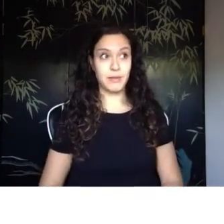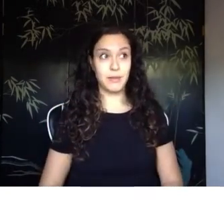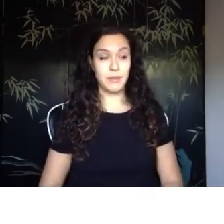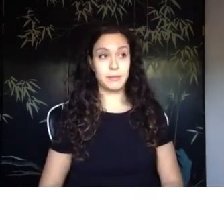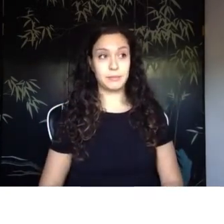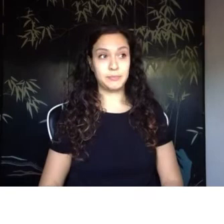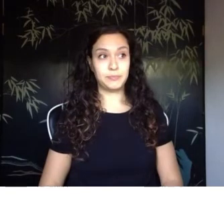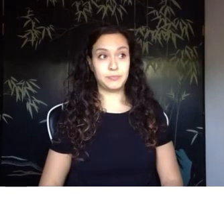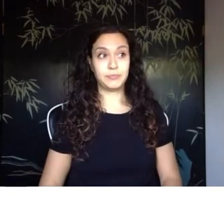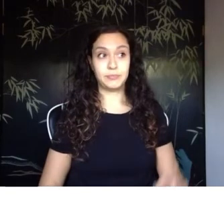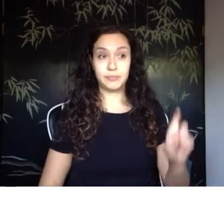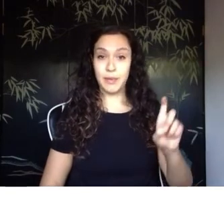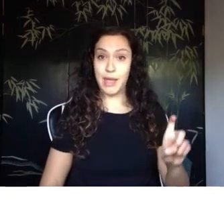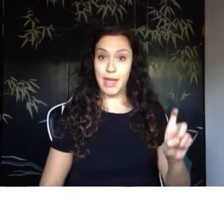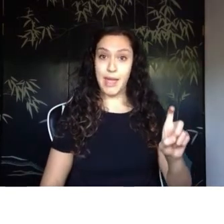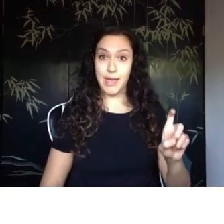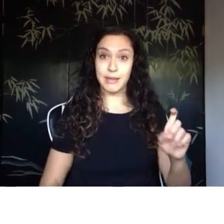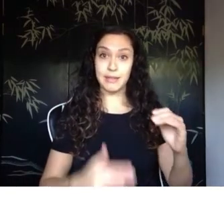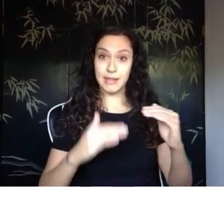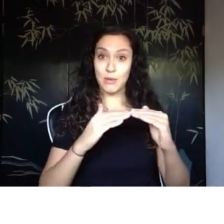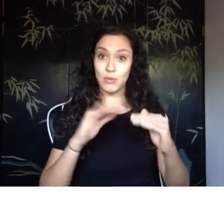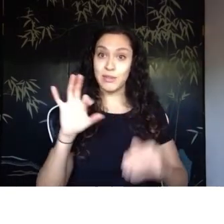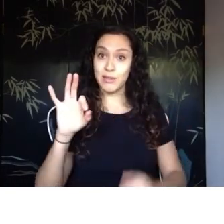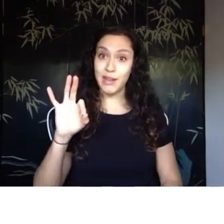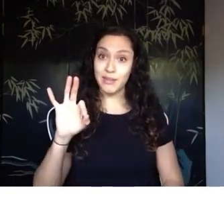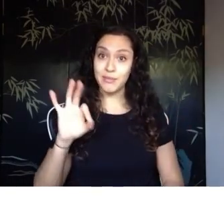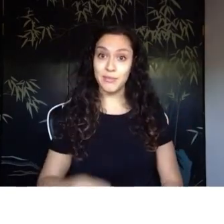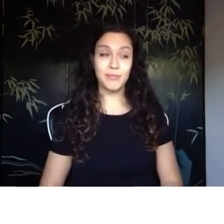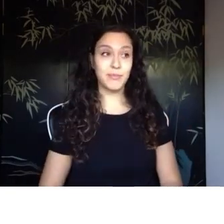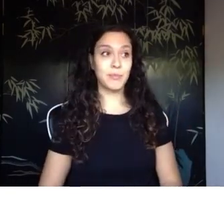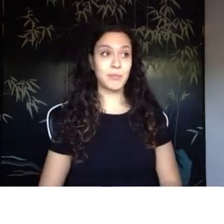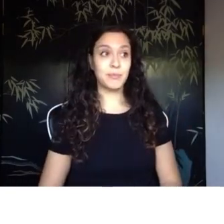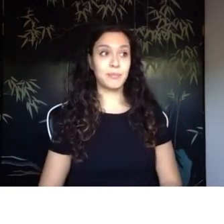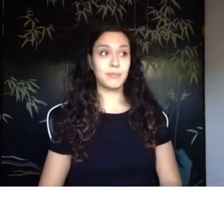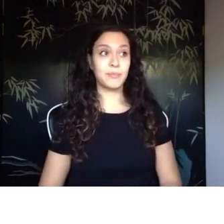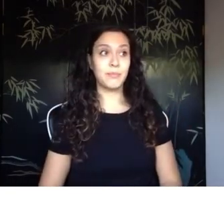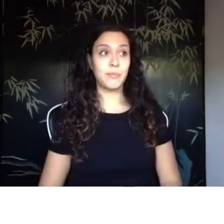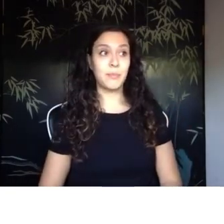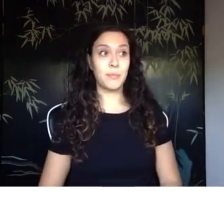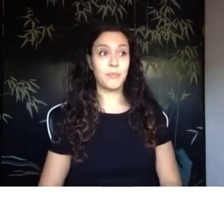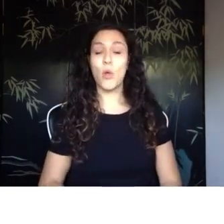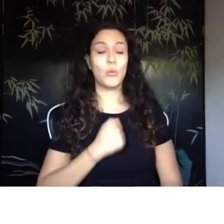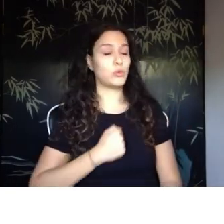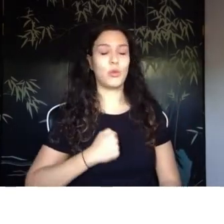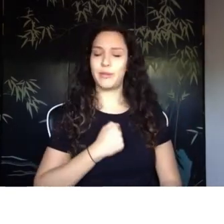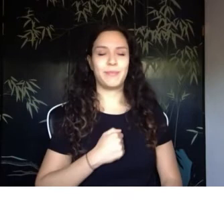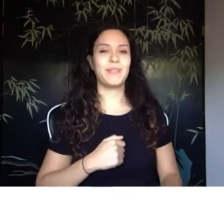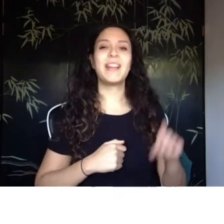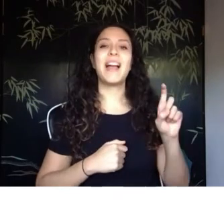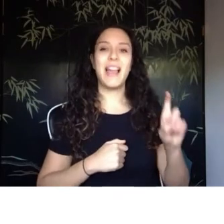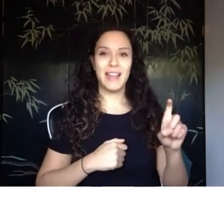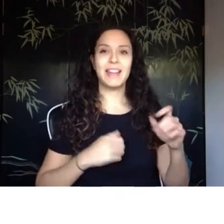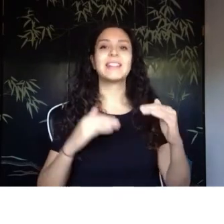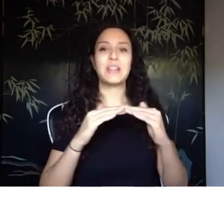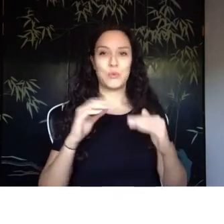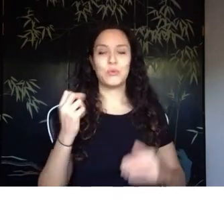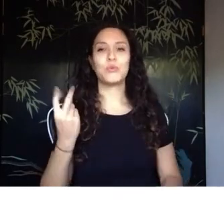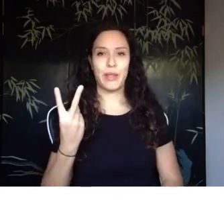one-step equation. Because you're setting up an equation from the proportions. X equals 9.